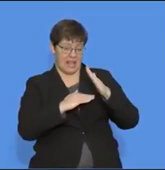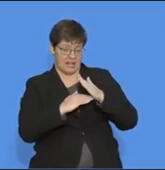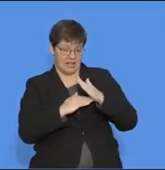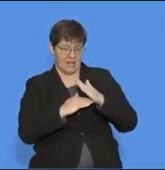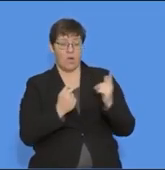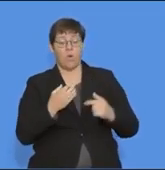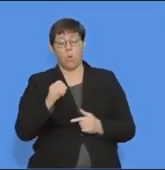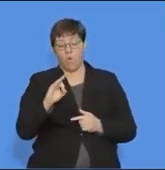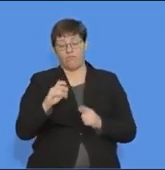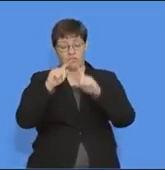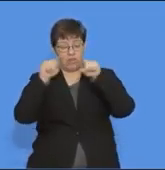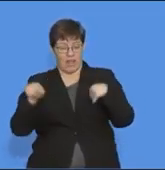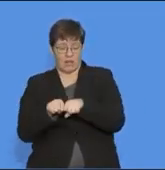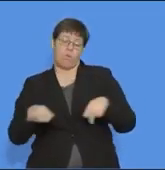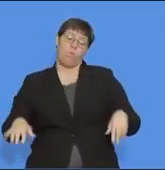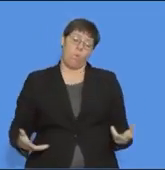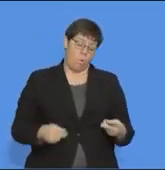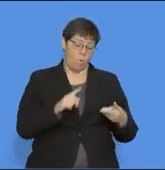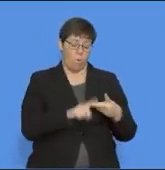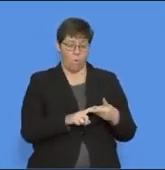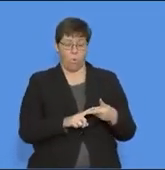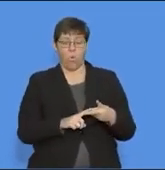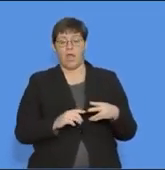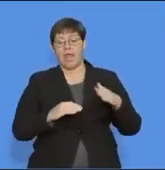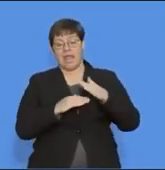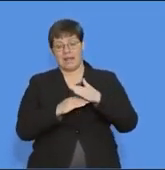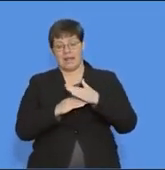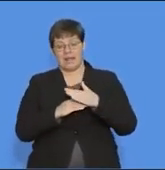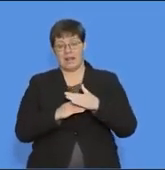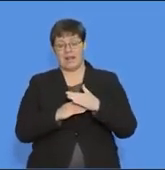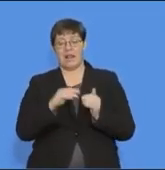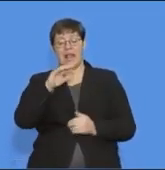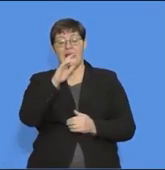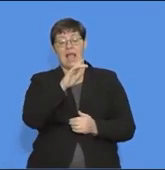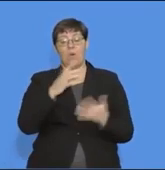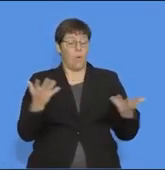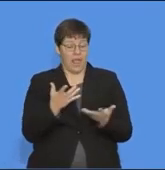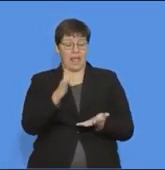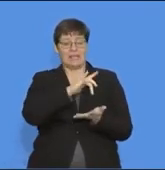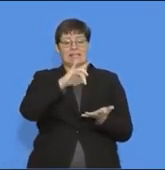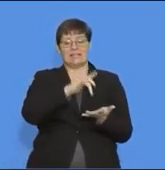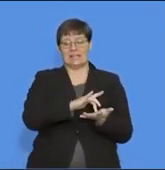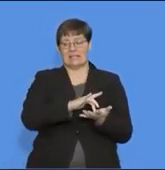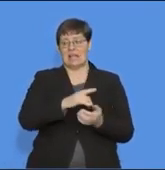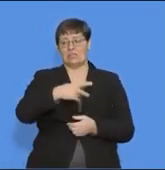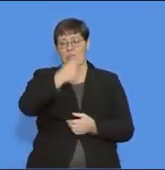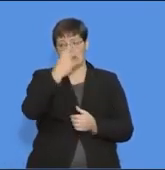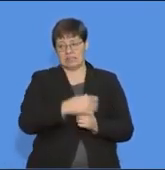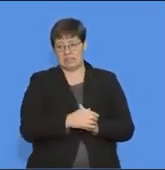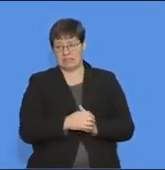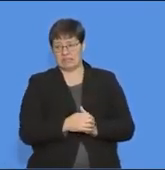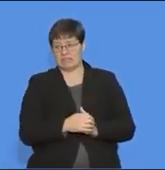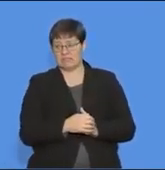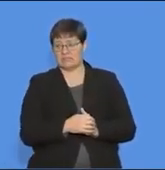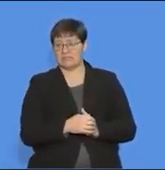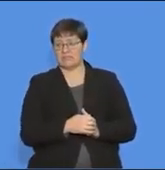exterior angle of a triangle, or it can be angle at center twice the angle